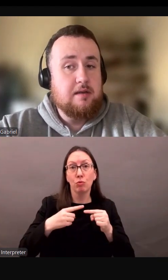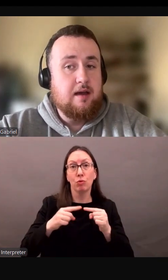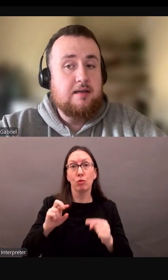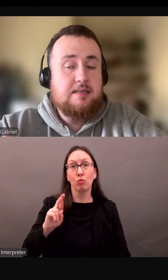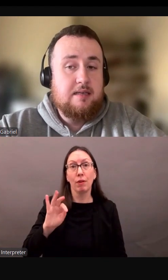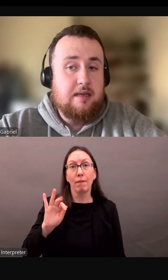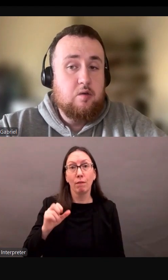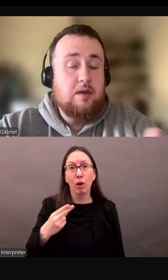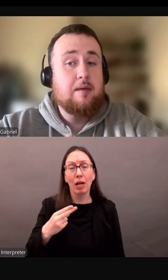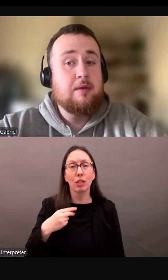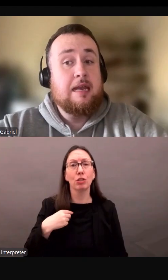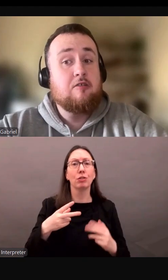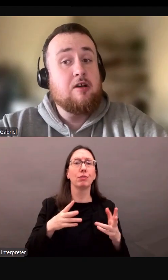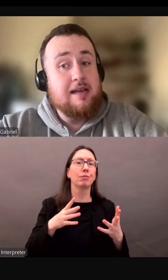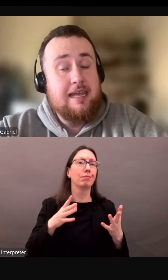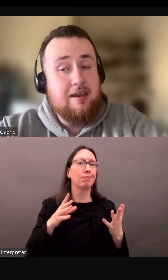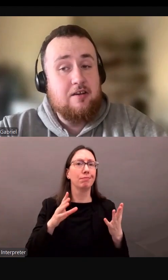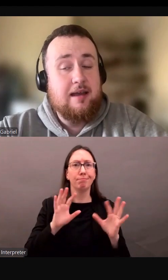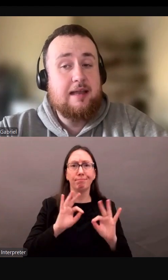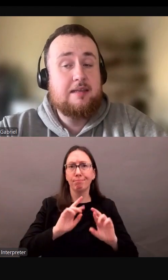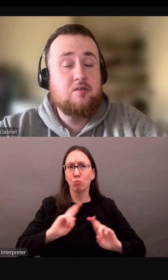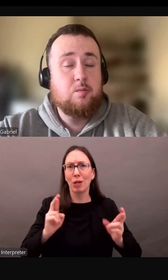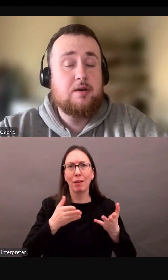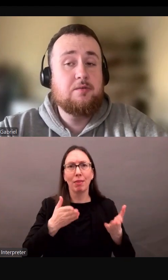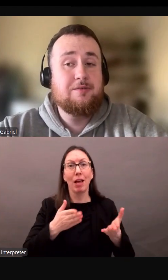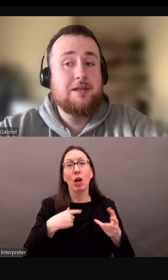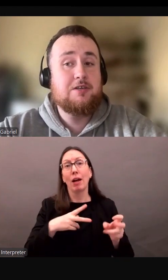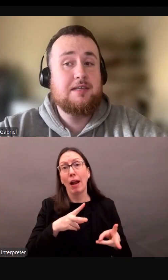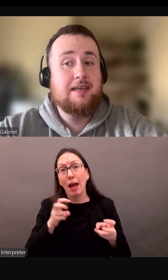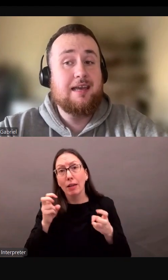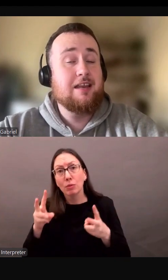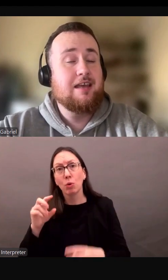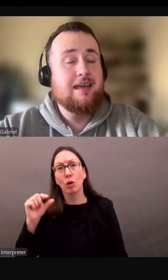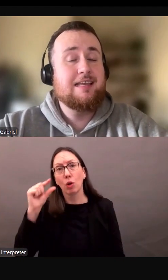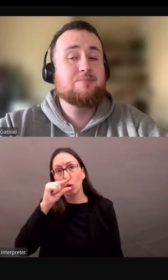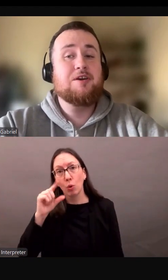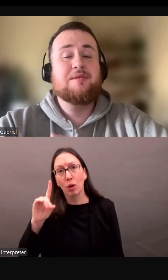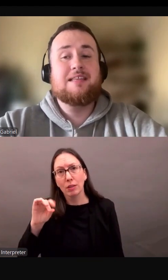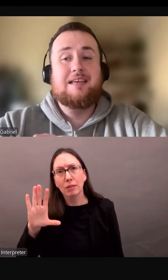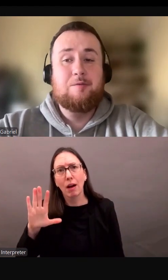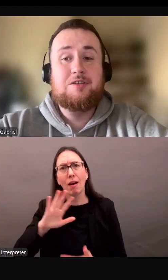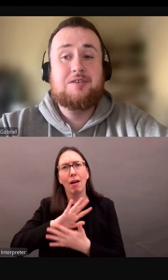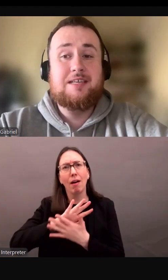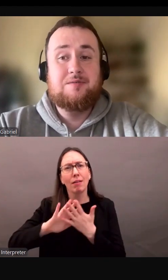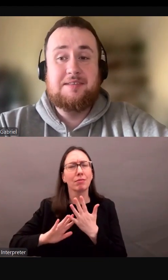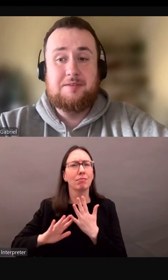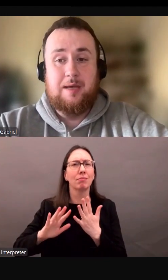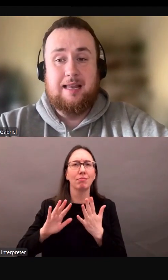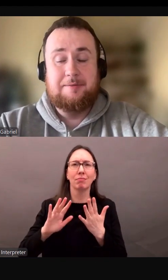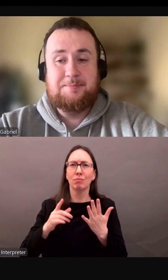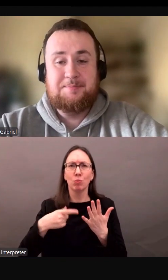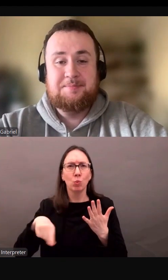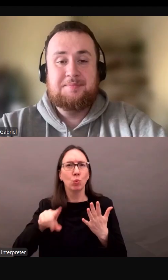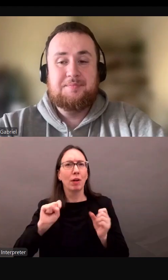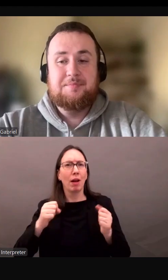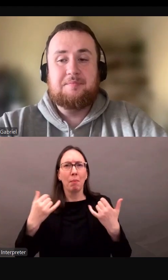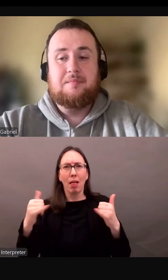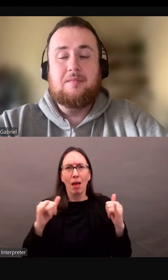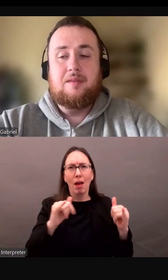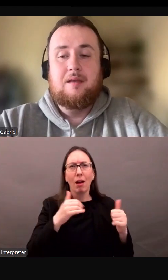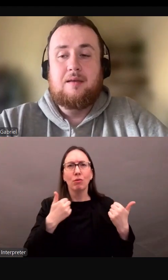Google Docs, you name it, they're all here. And these are wonderful features that you can experiment with yourselves as well.